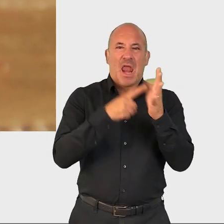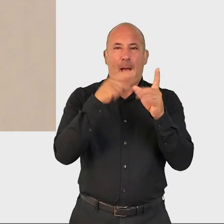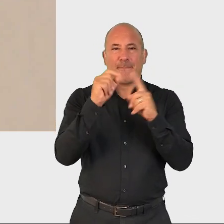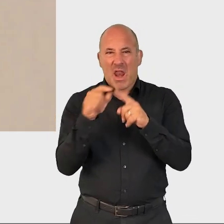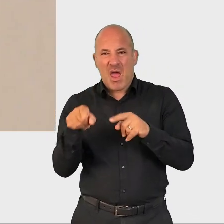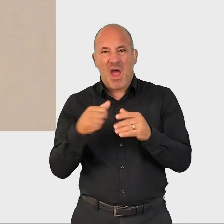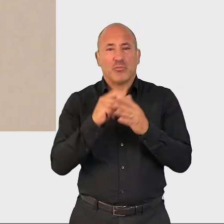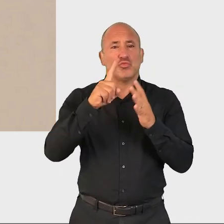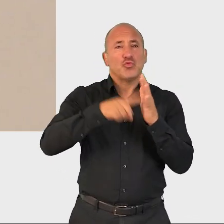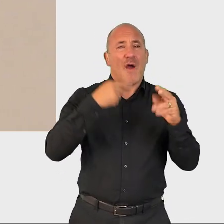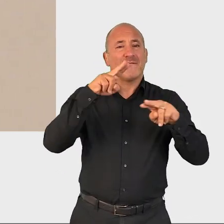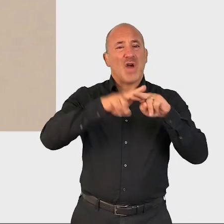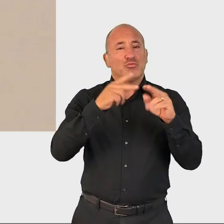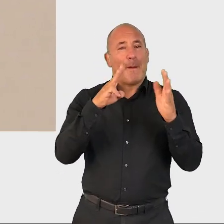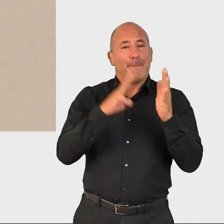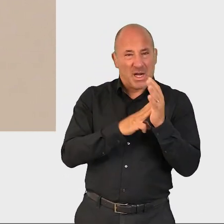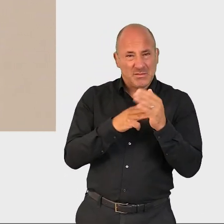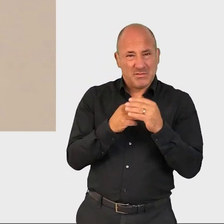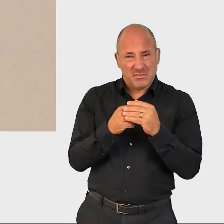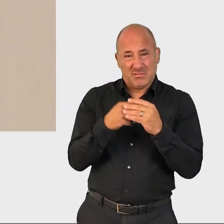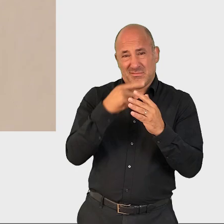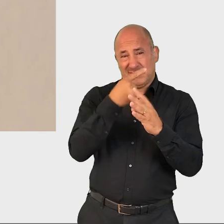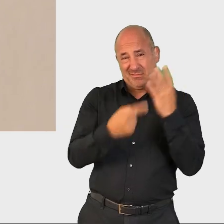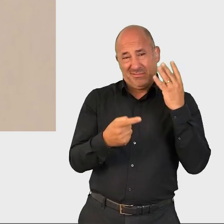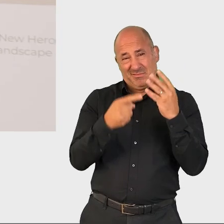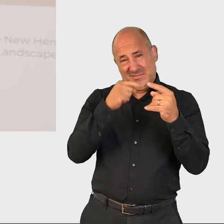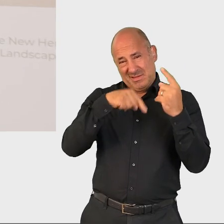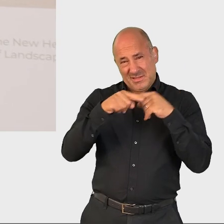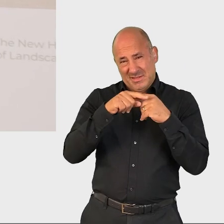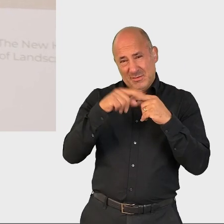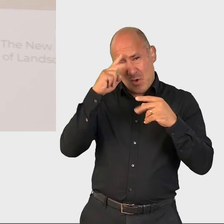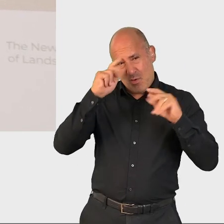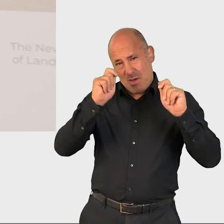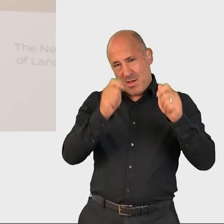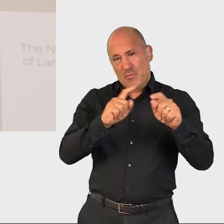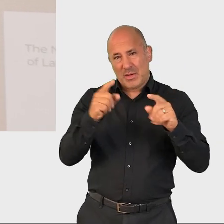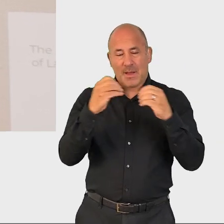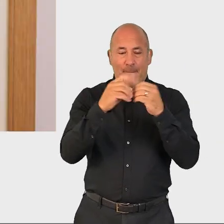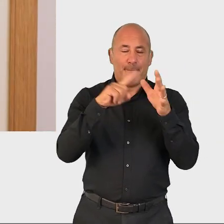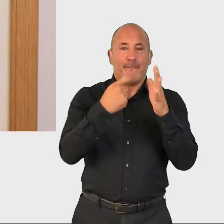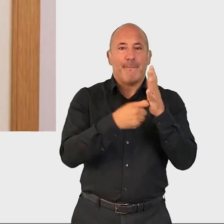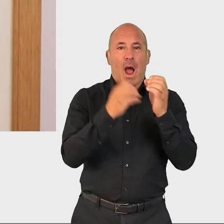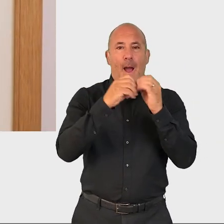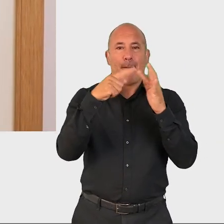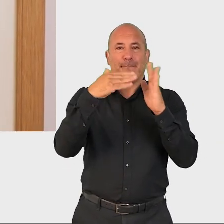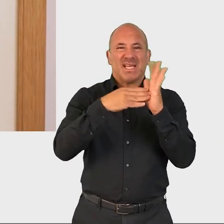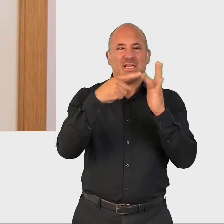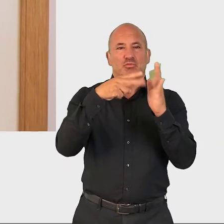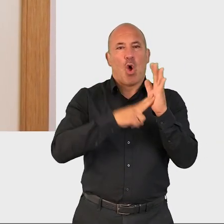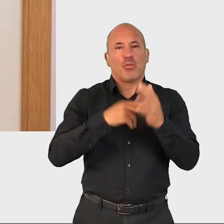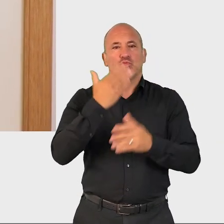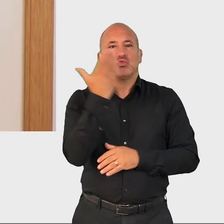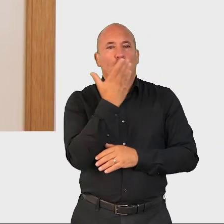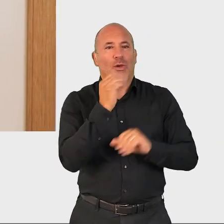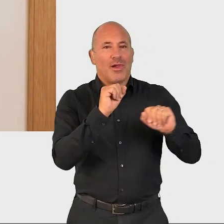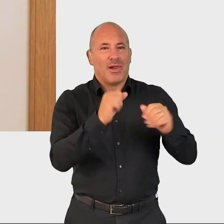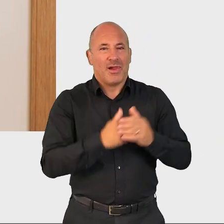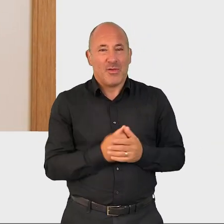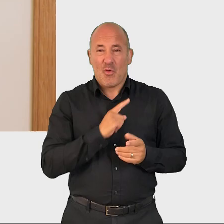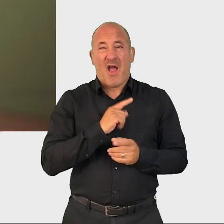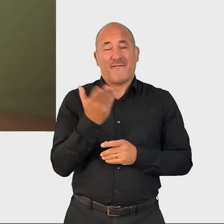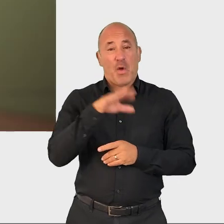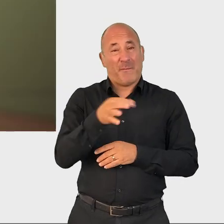Peña and Jean-François Millet, some of the painters who became known as the Barbizon School. Named after the